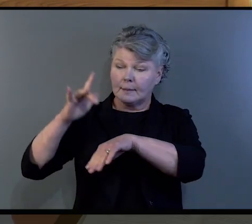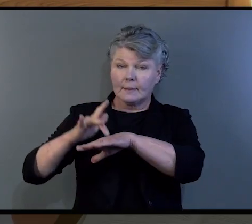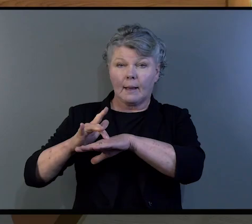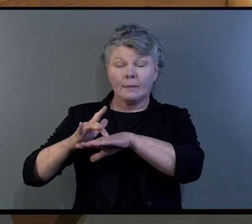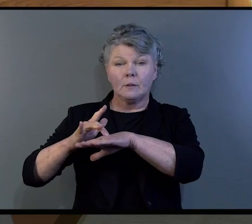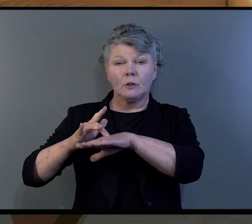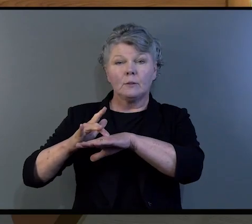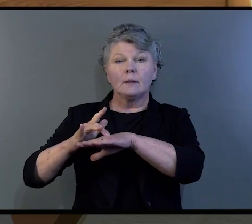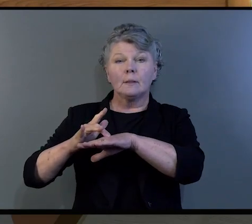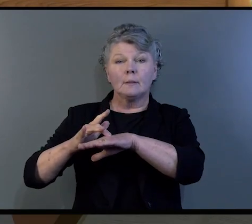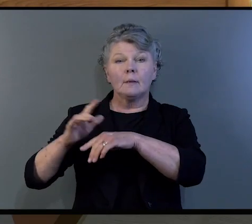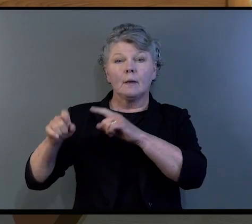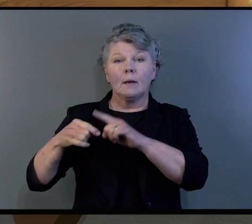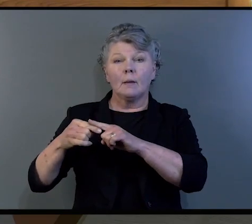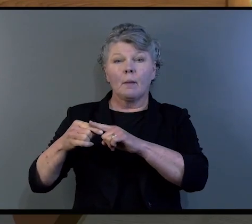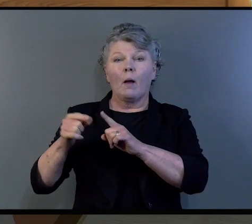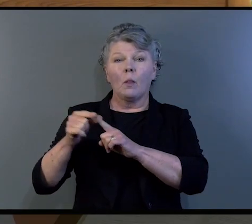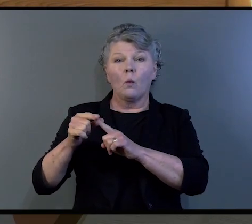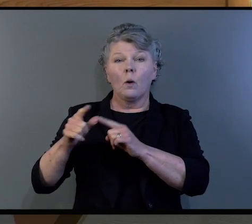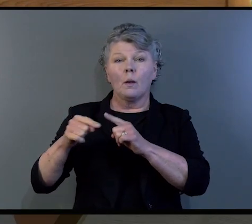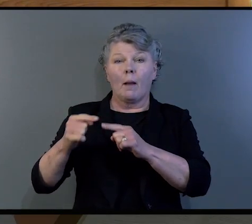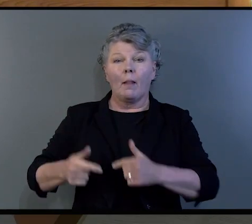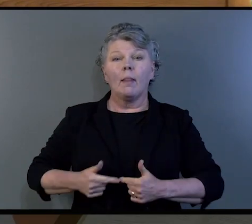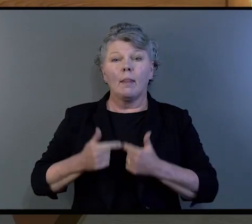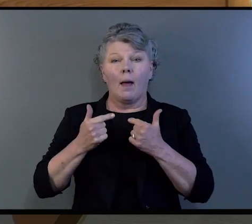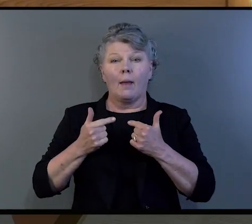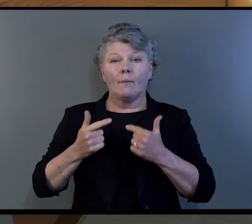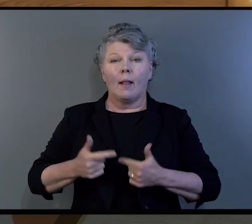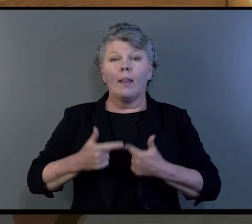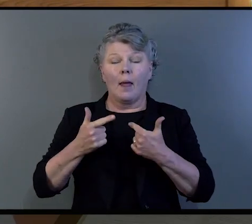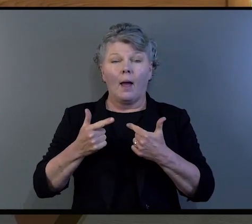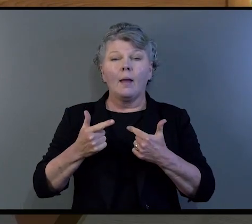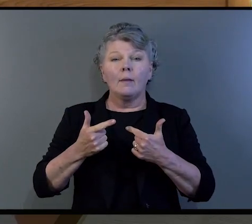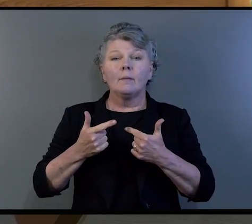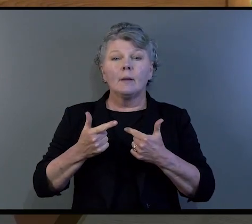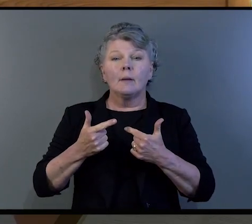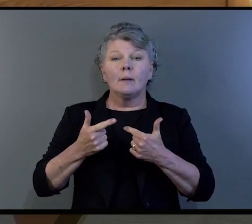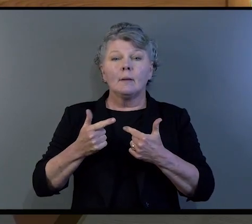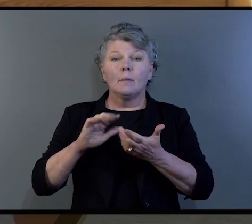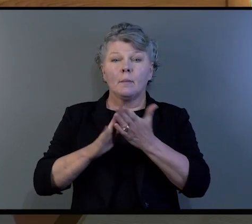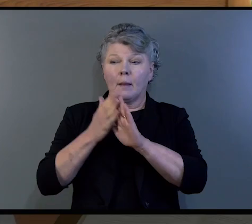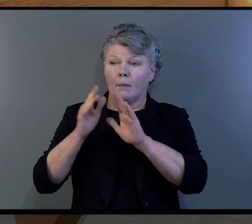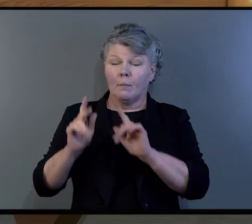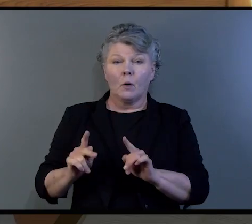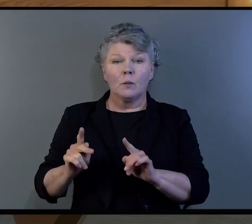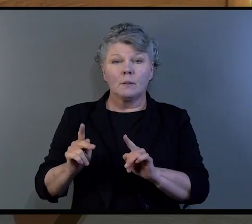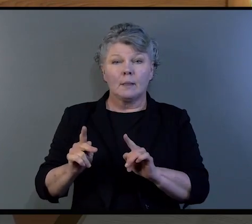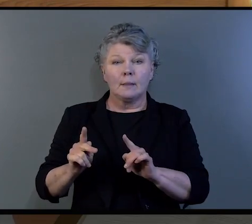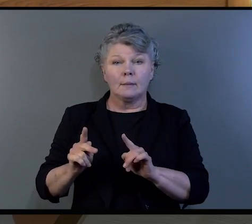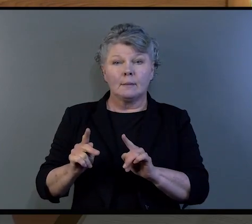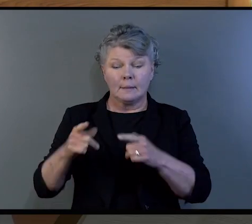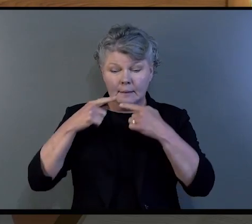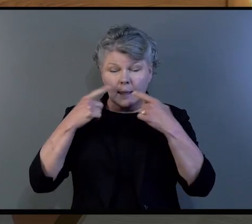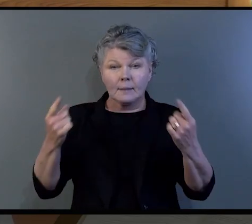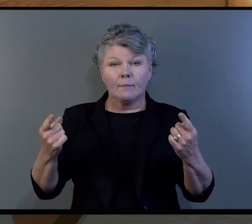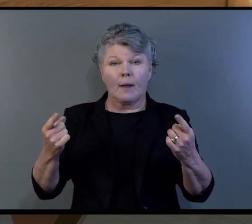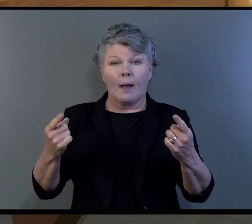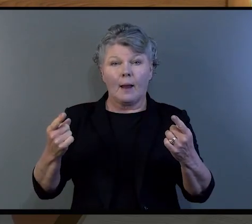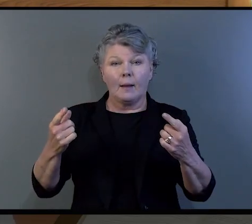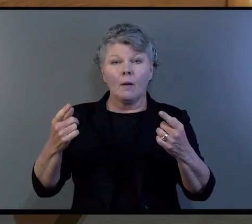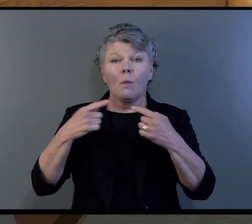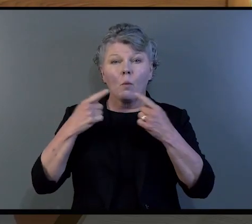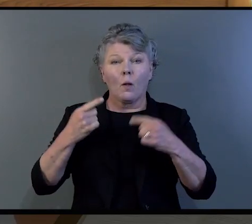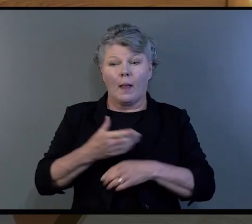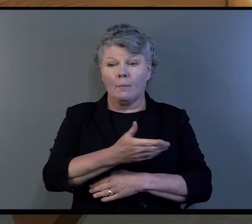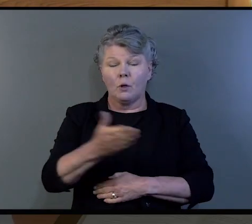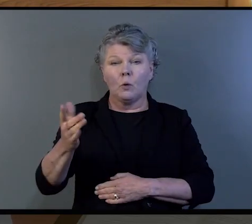with our hands concerning the word of life. The life was made manifest, and we have seen it, and testify to it, and proclaim